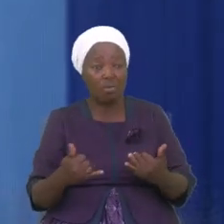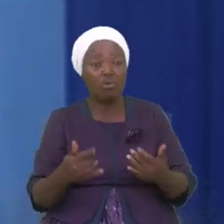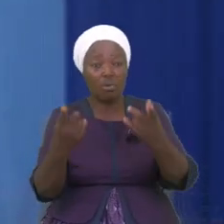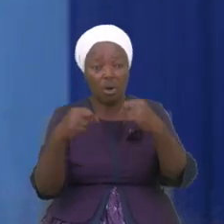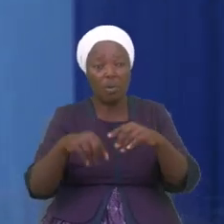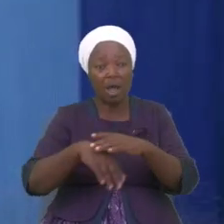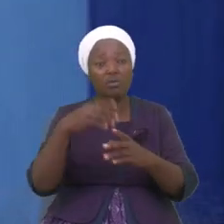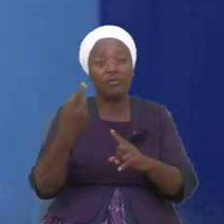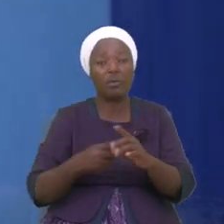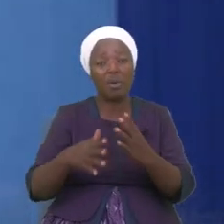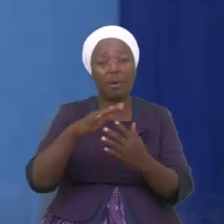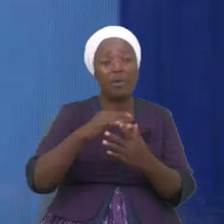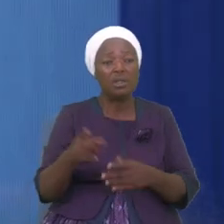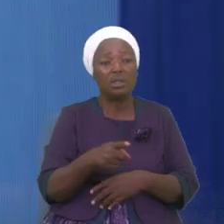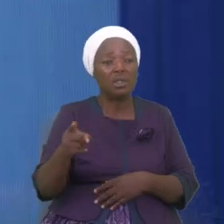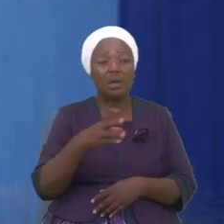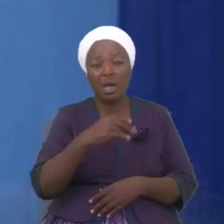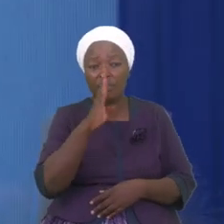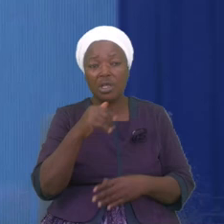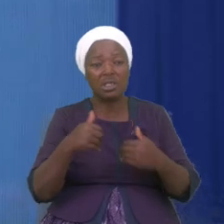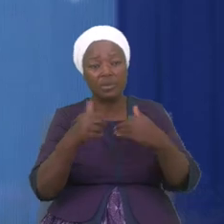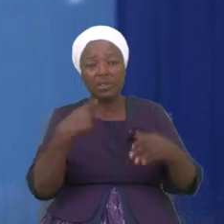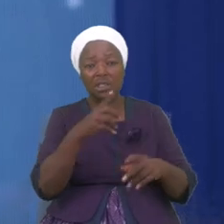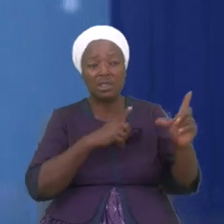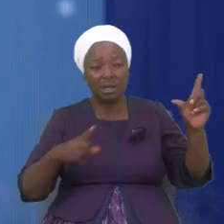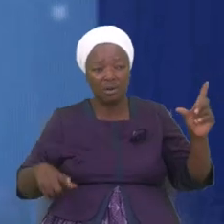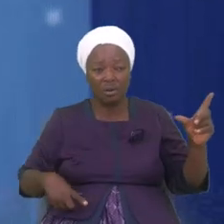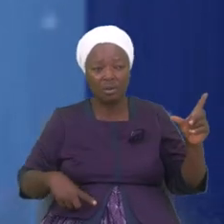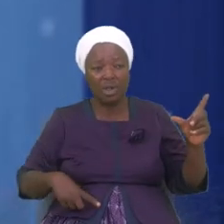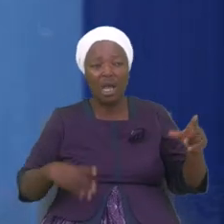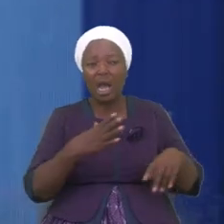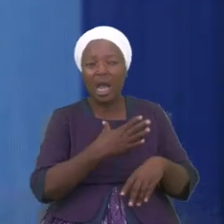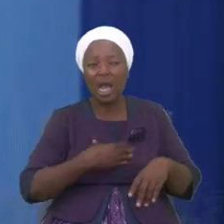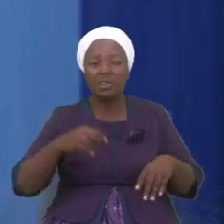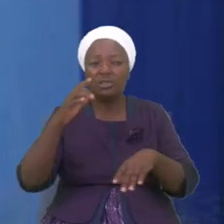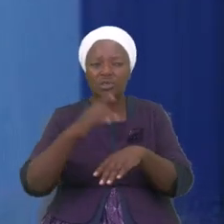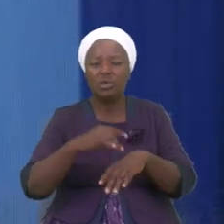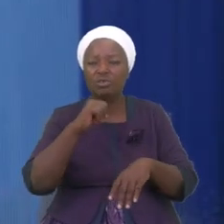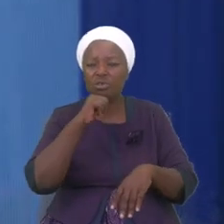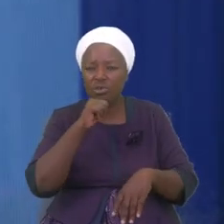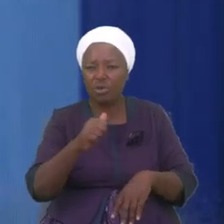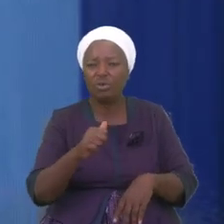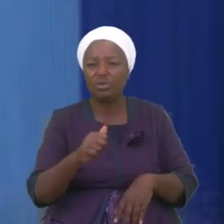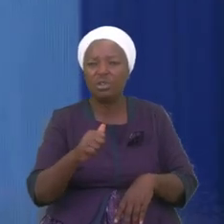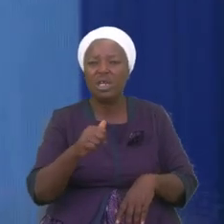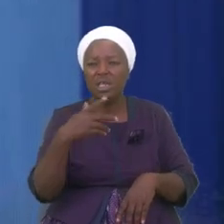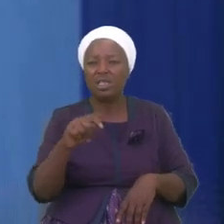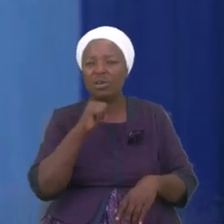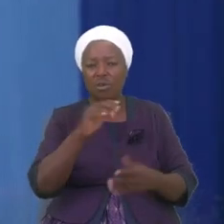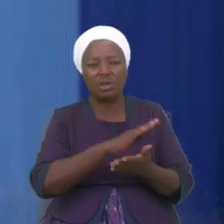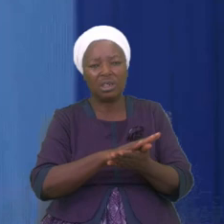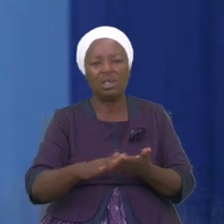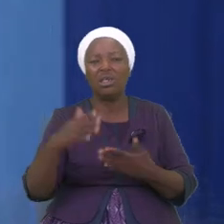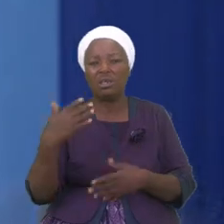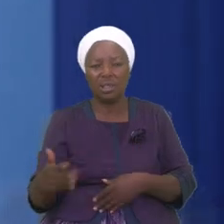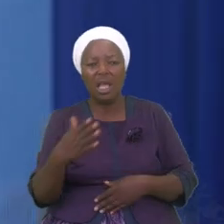among them, and be separate, says the Lord, and touch not the unclean thing,